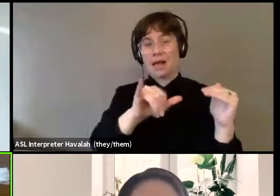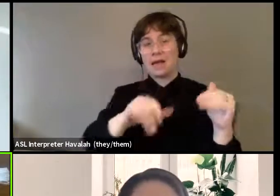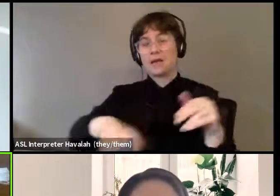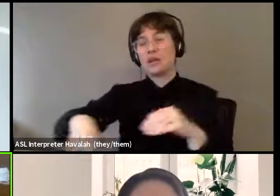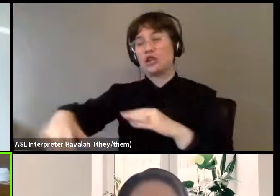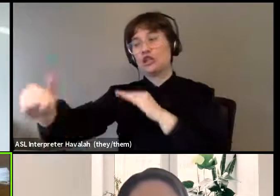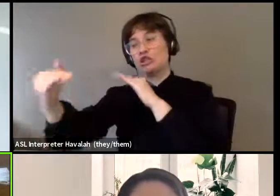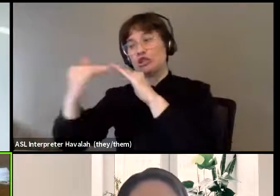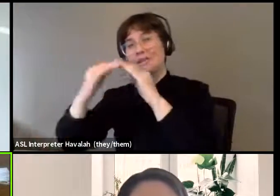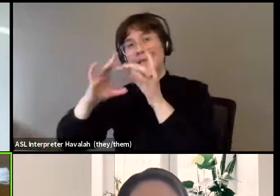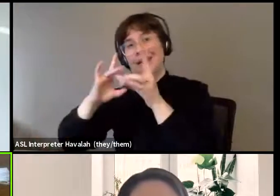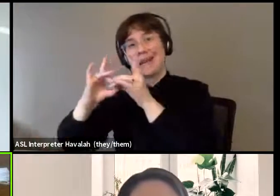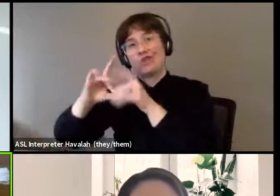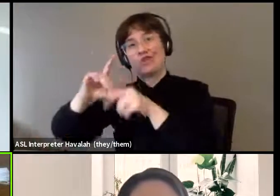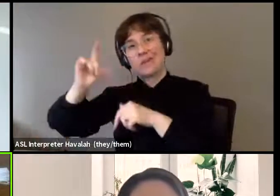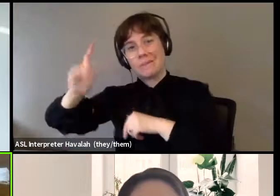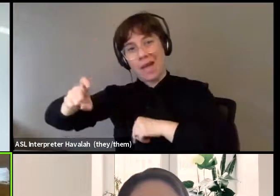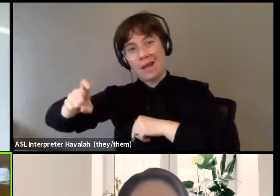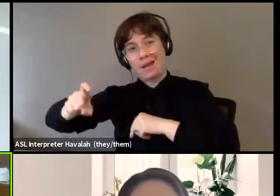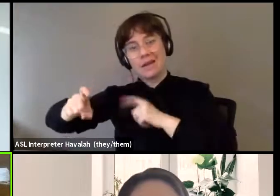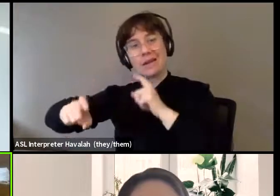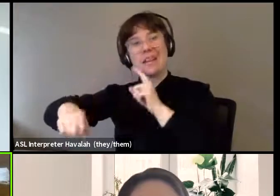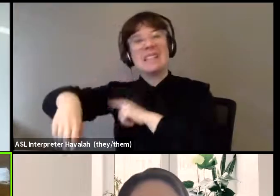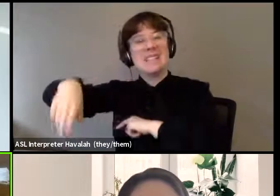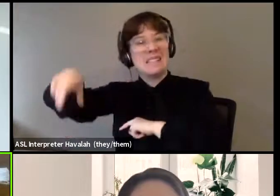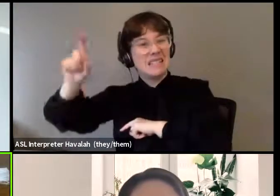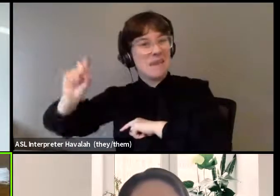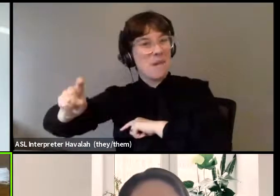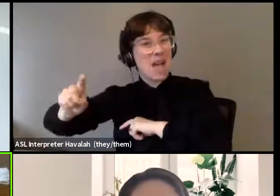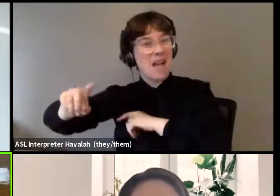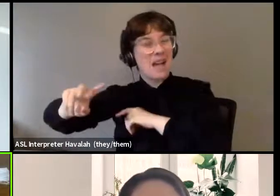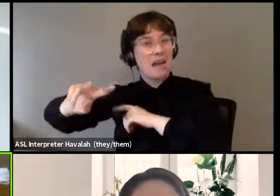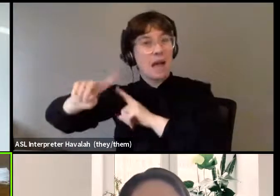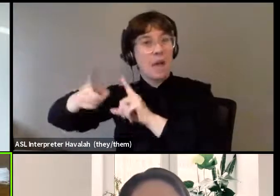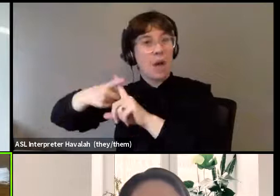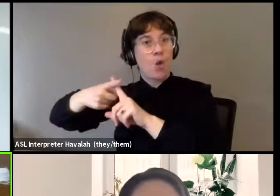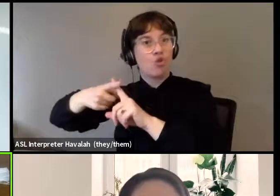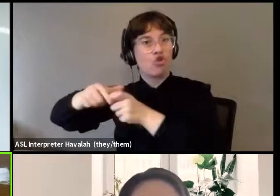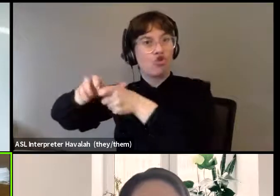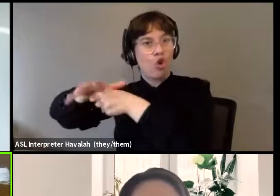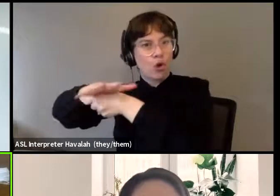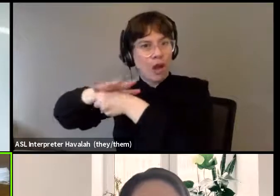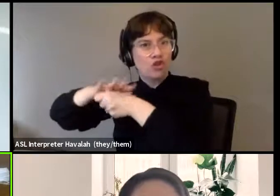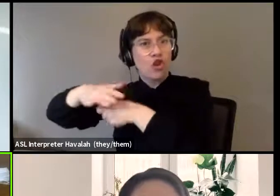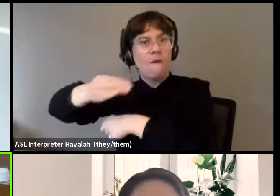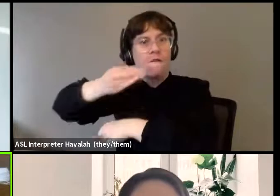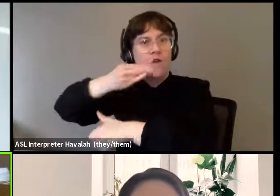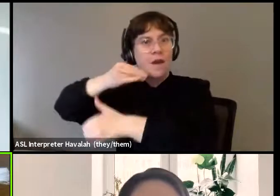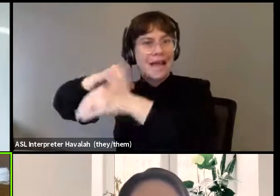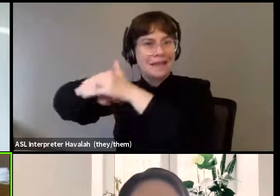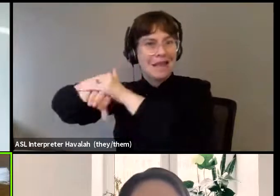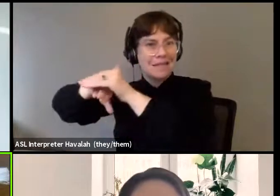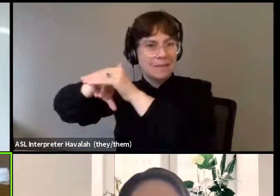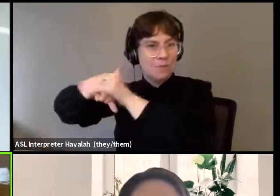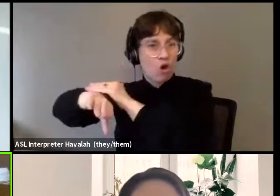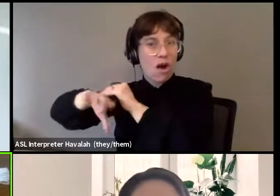side. Demand side is really about location, like, is food accessible in this neighborhood? Like, can people reach it?